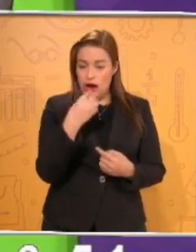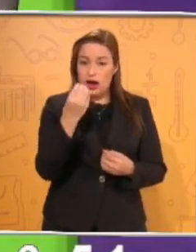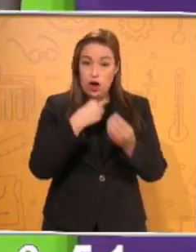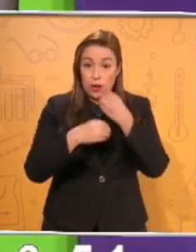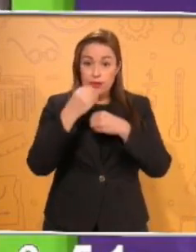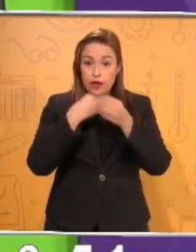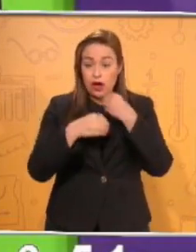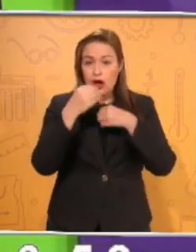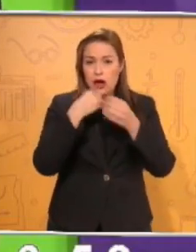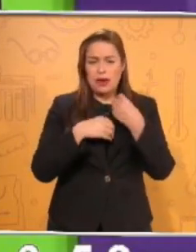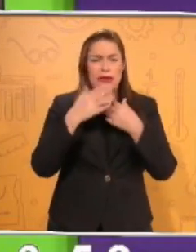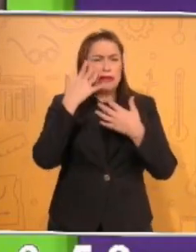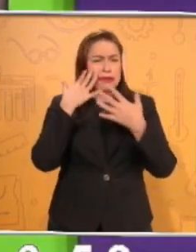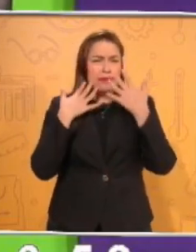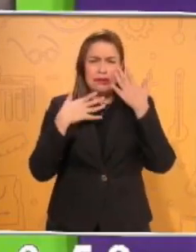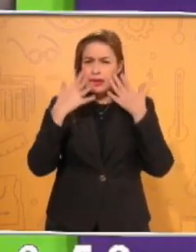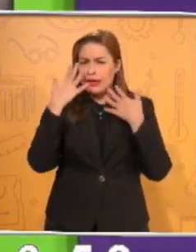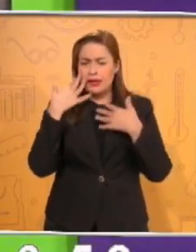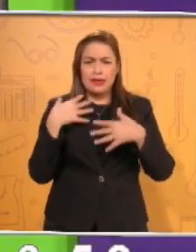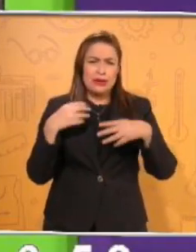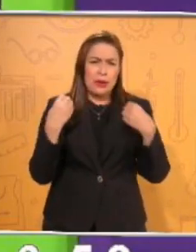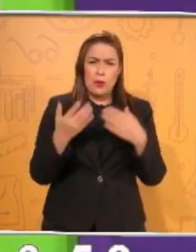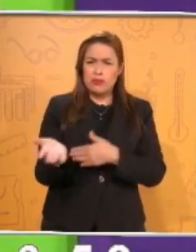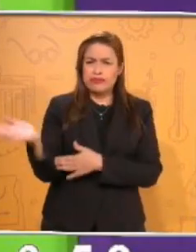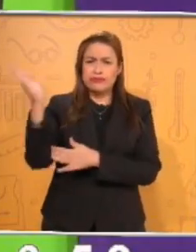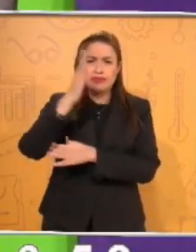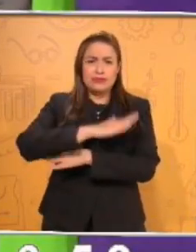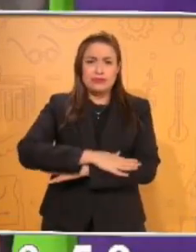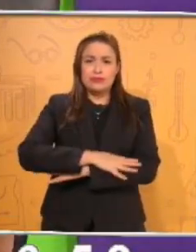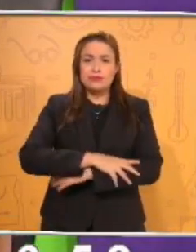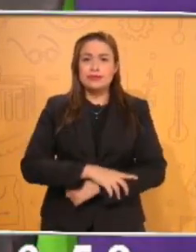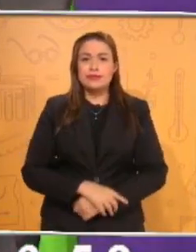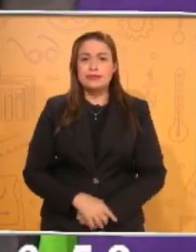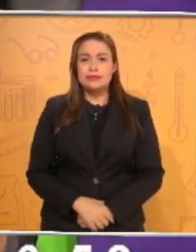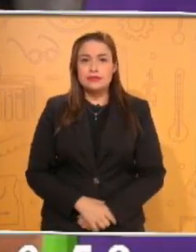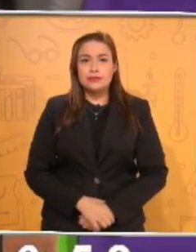I was crying so much during the day.